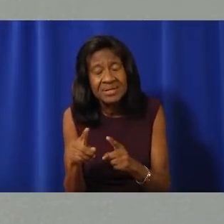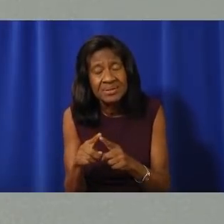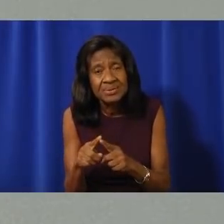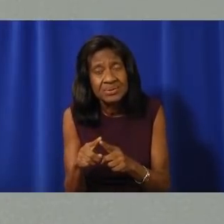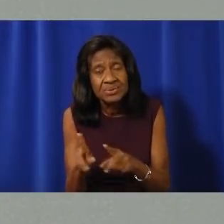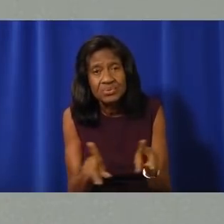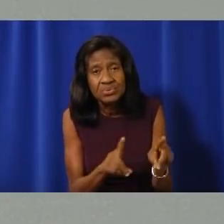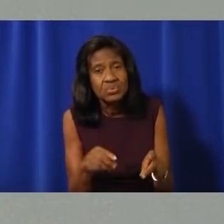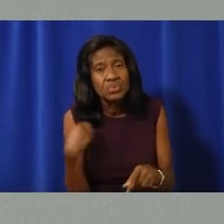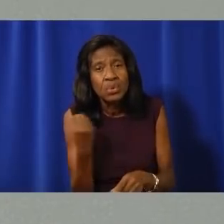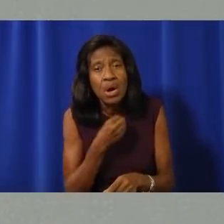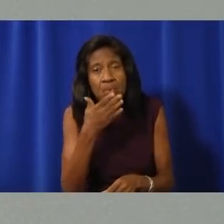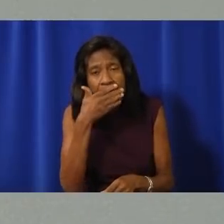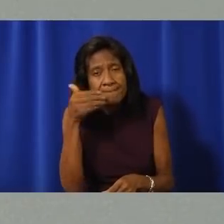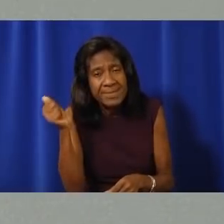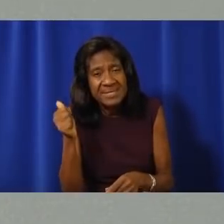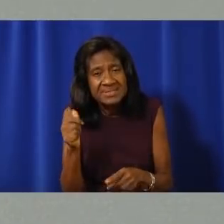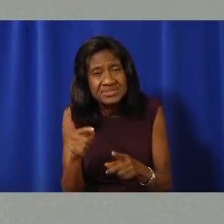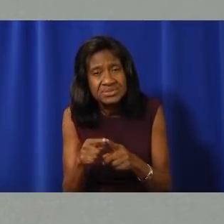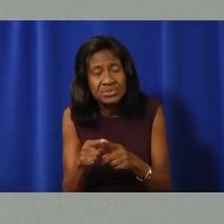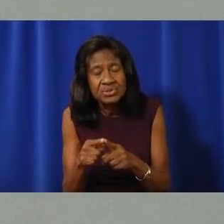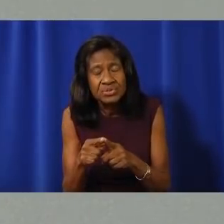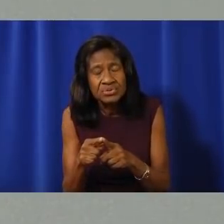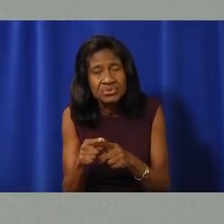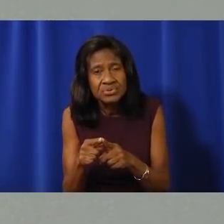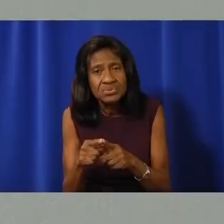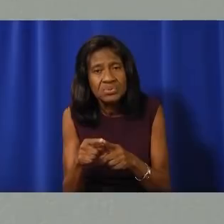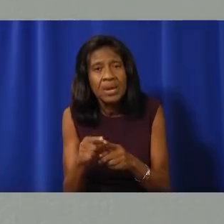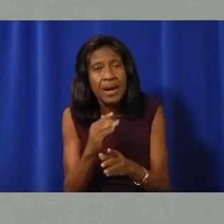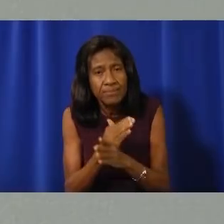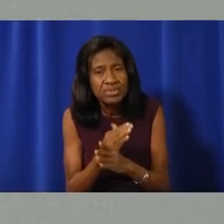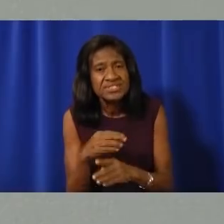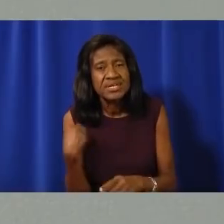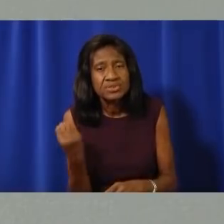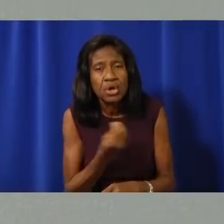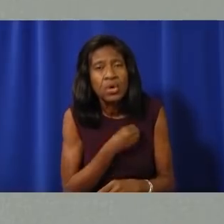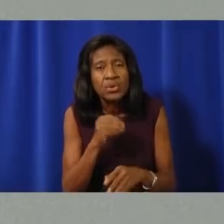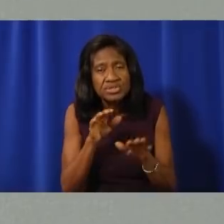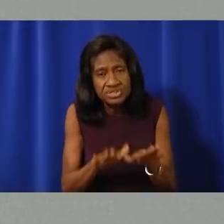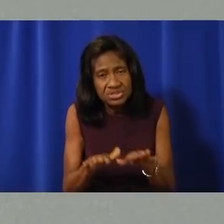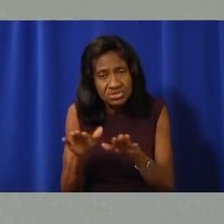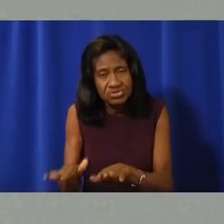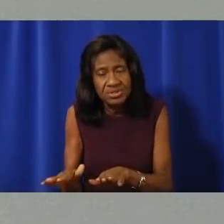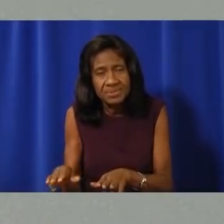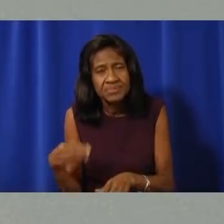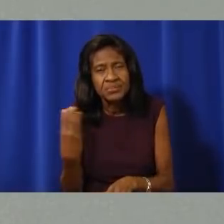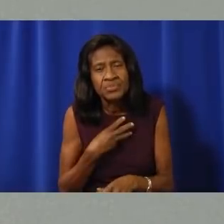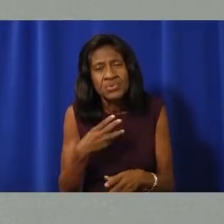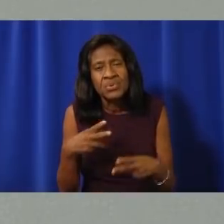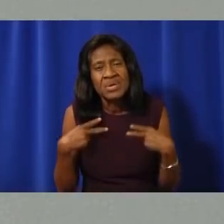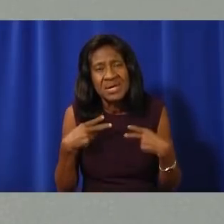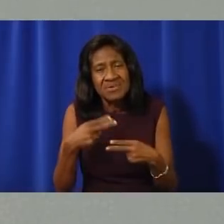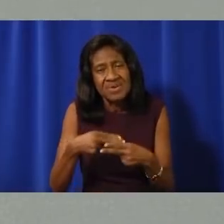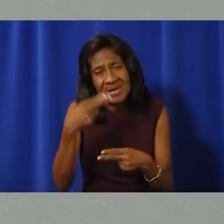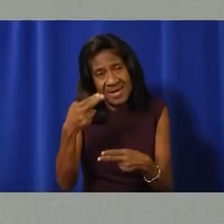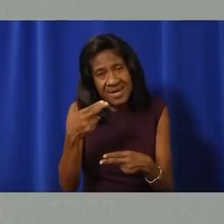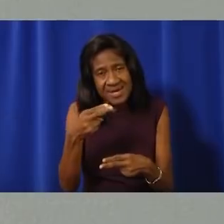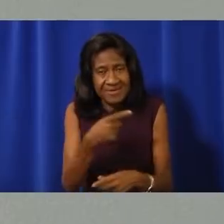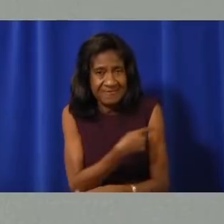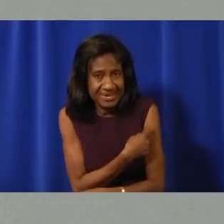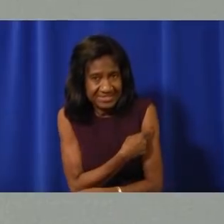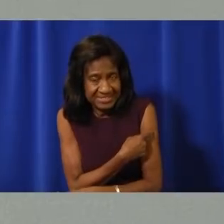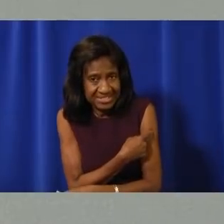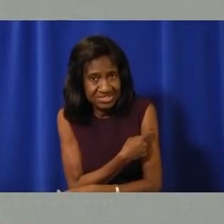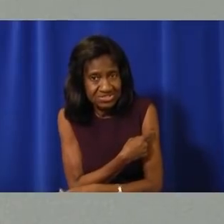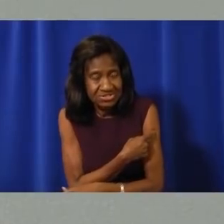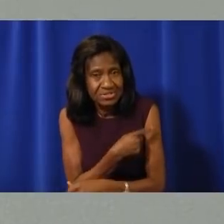safety of our children. We have a very high vaccination rate, but we need it. We know